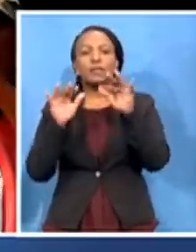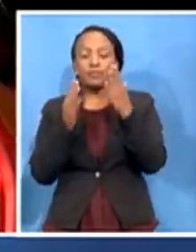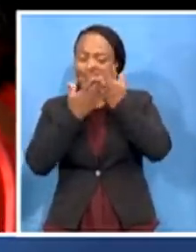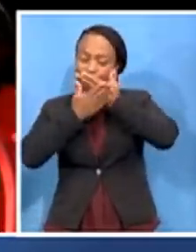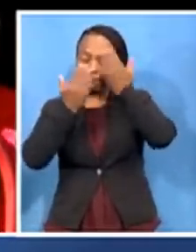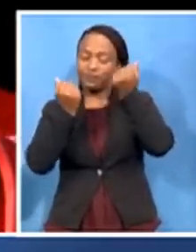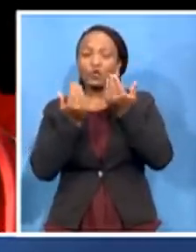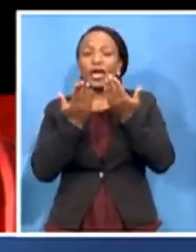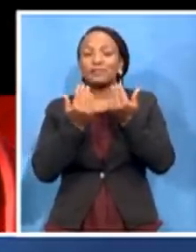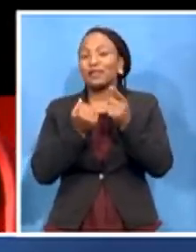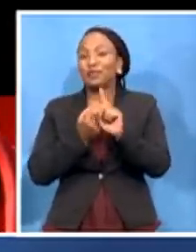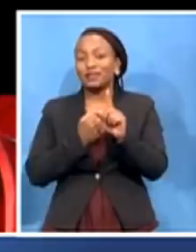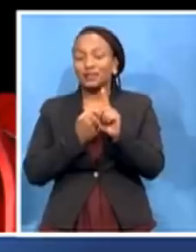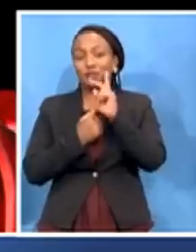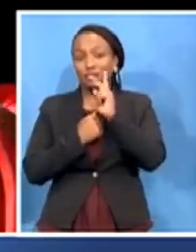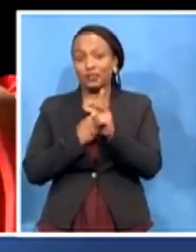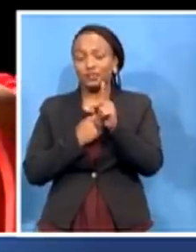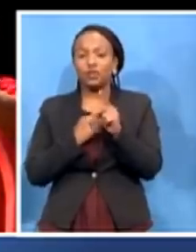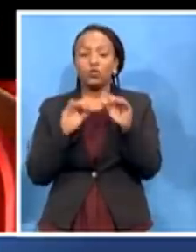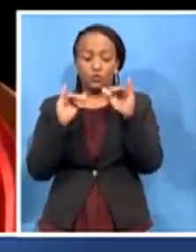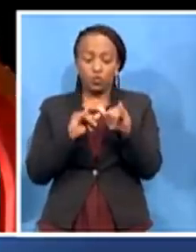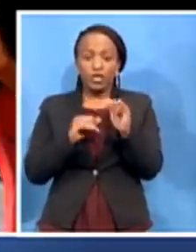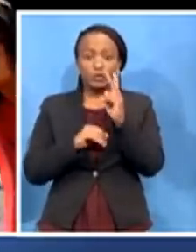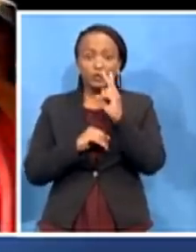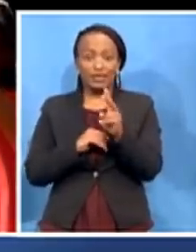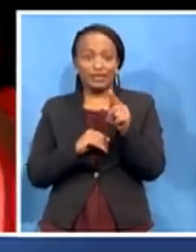to wait and see what will happen